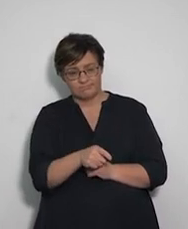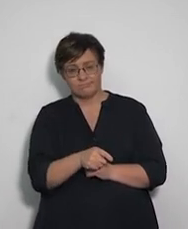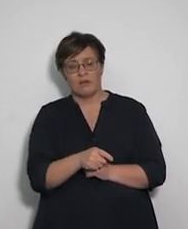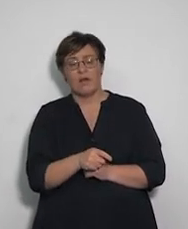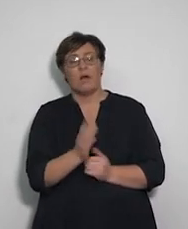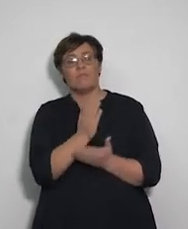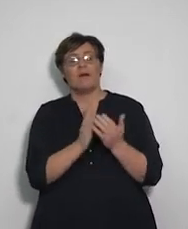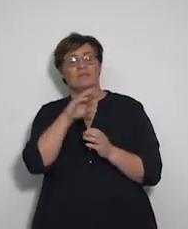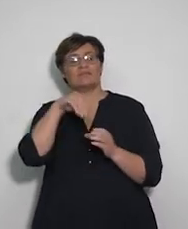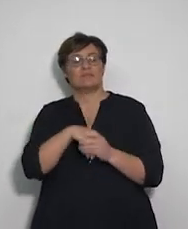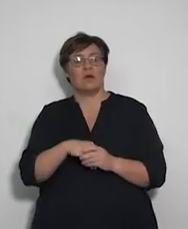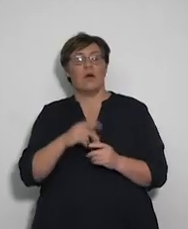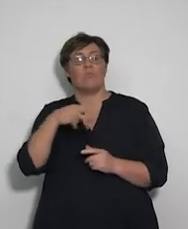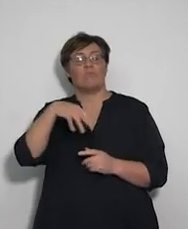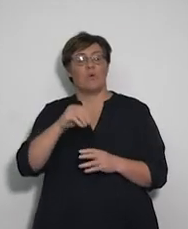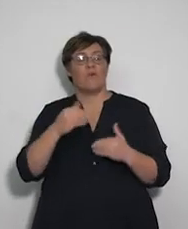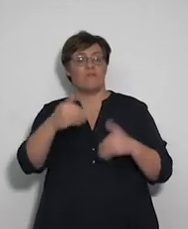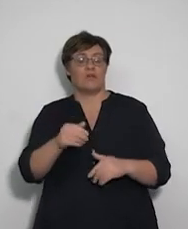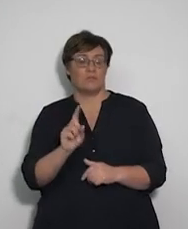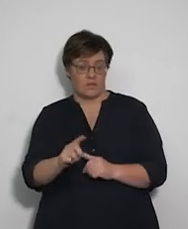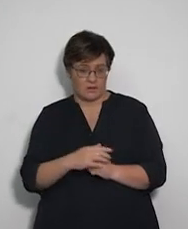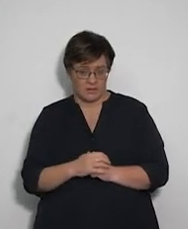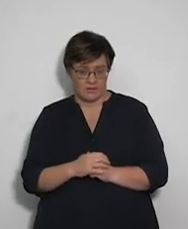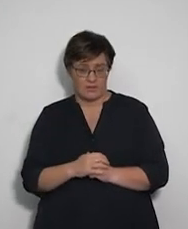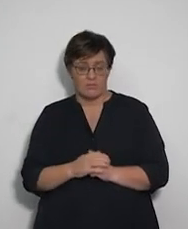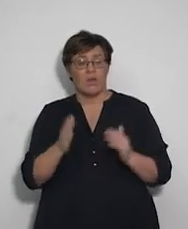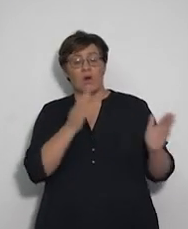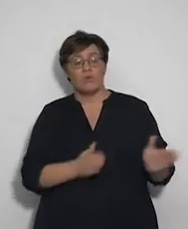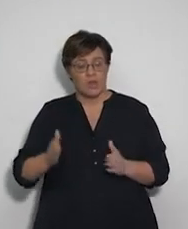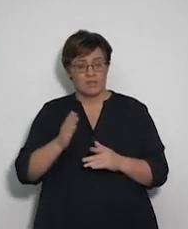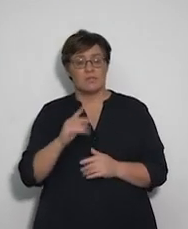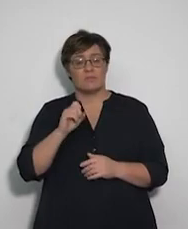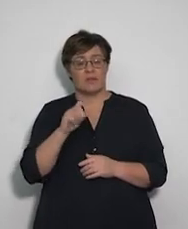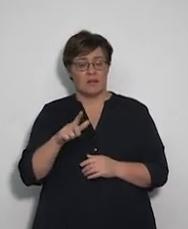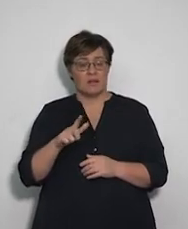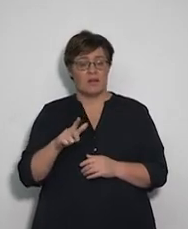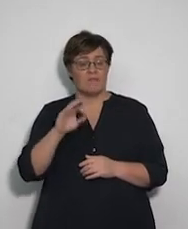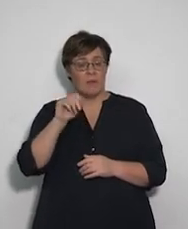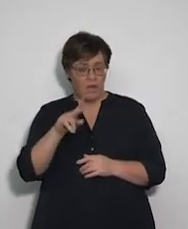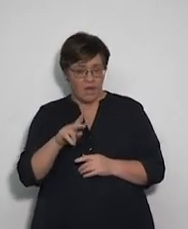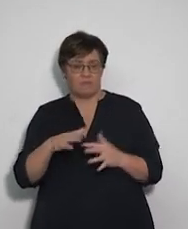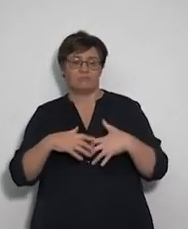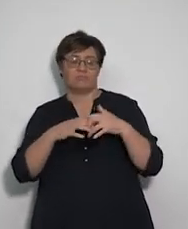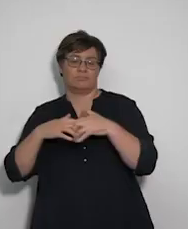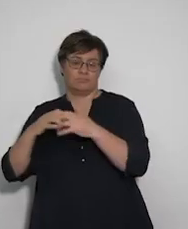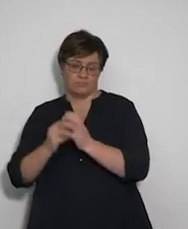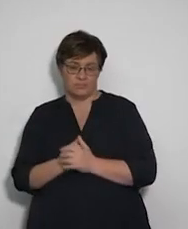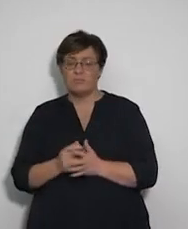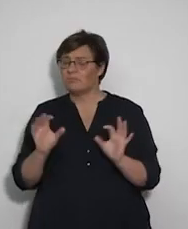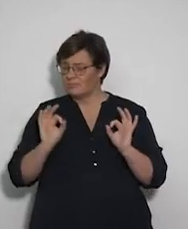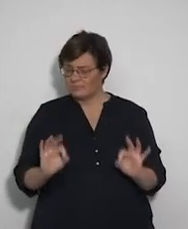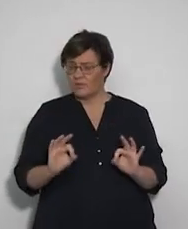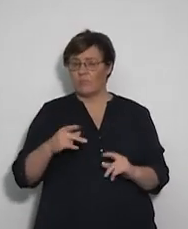this as part of prophase 1, where chromosomes are now arranged and the spindle fibers forming. So this would